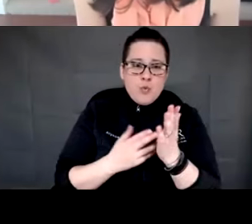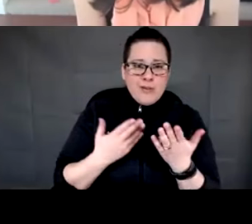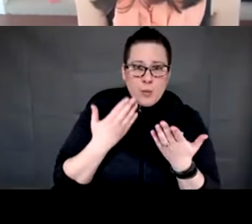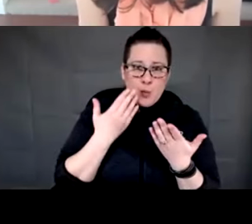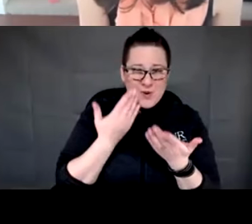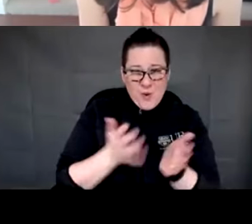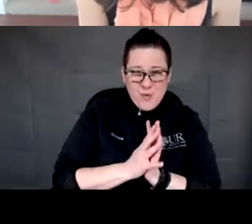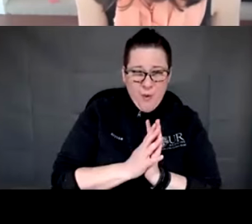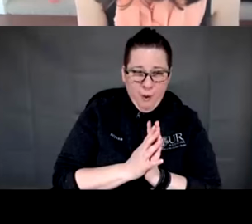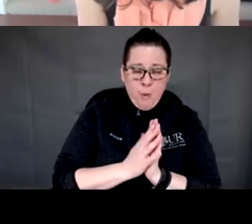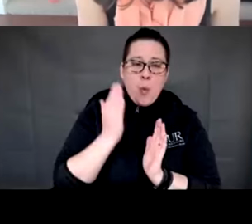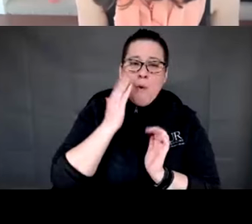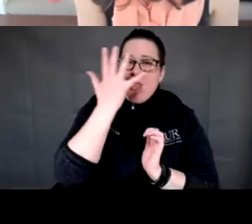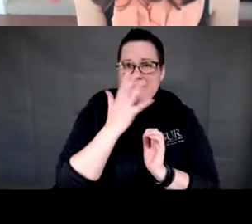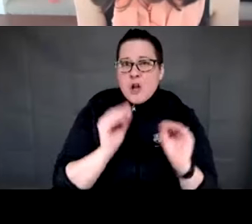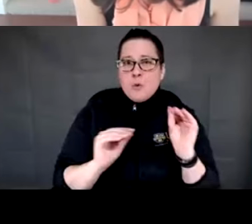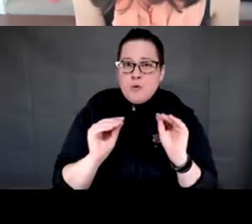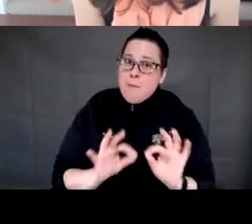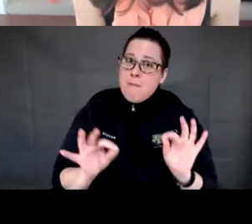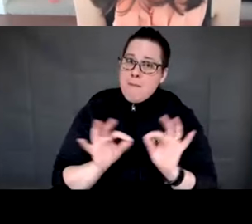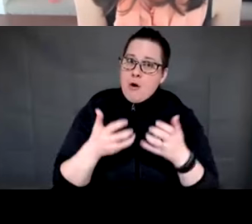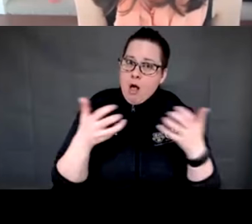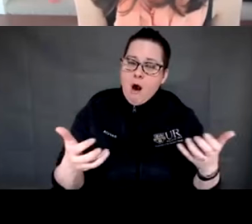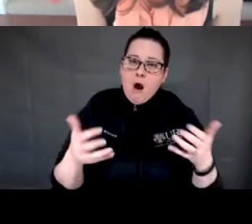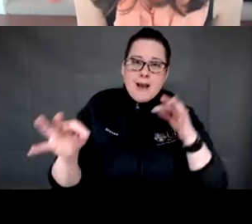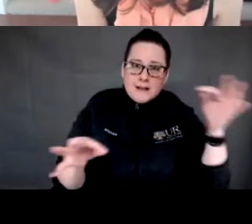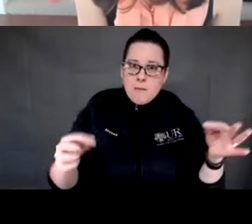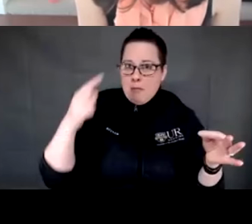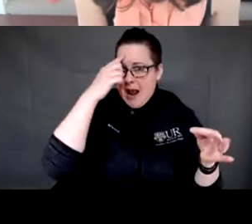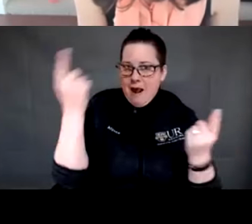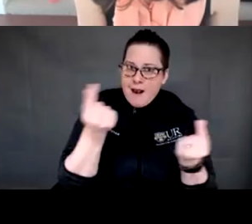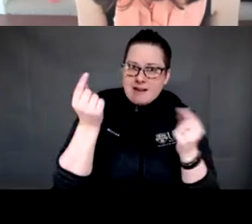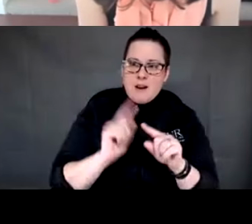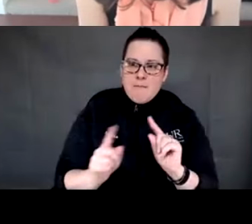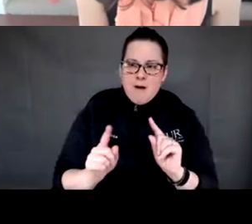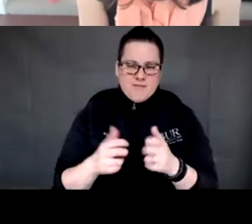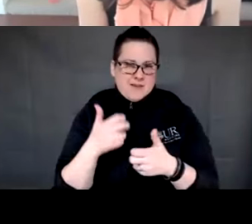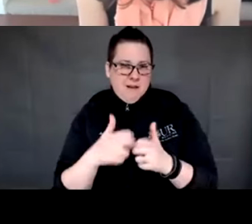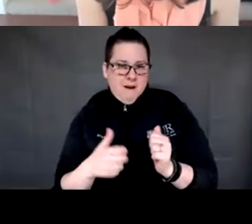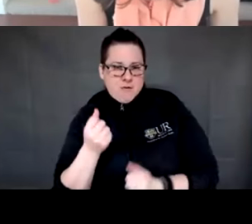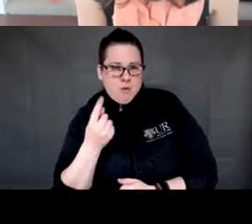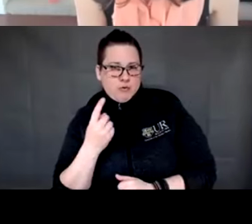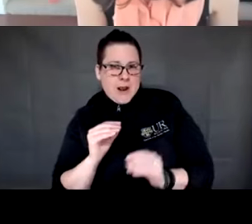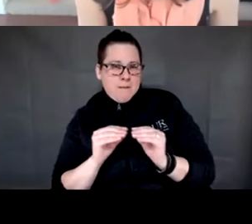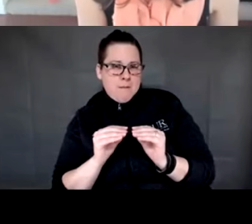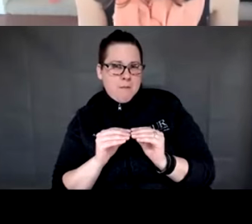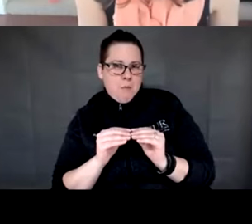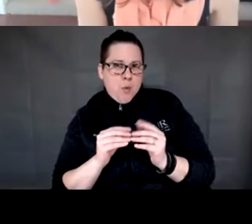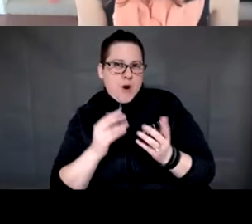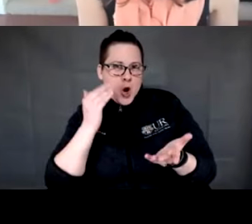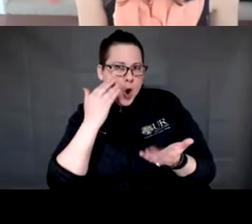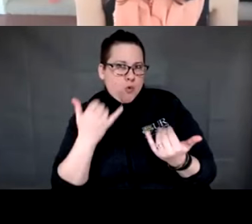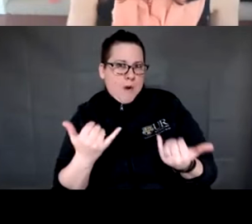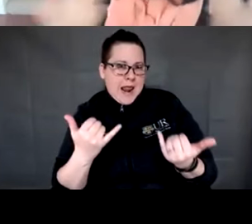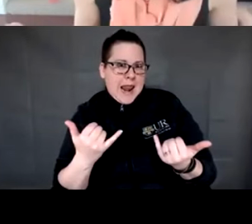know, right? We know that these facial movements matter a lot for explaining neural activity, but it's hard for us to understand more about, it's hard for us to know at this